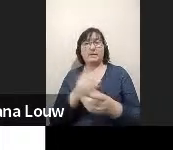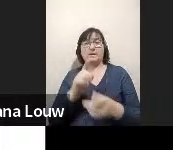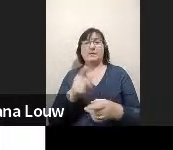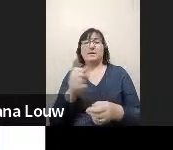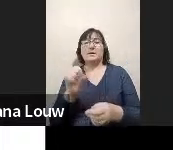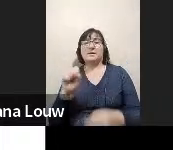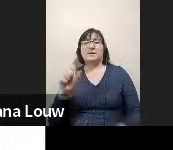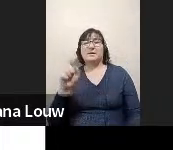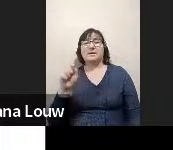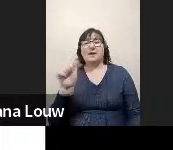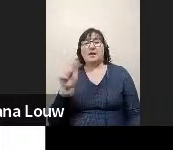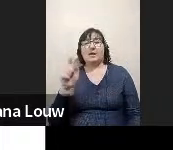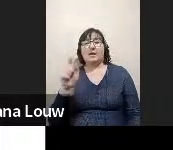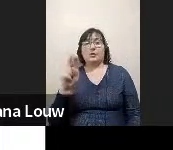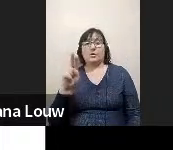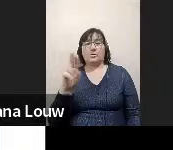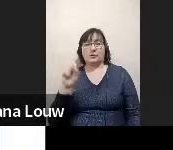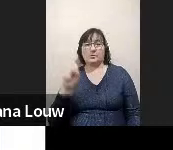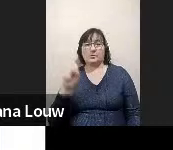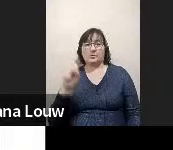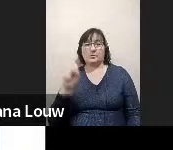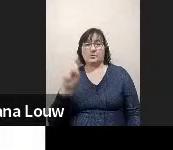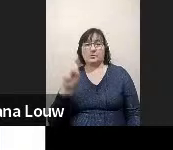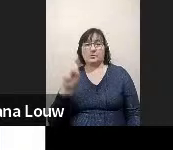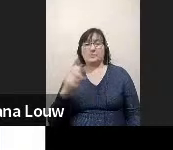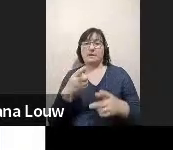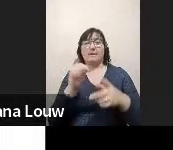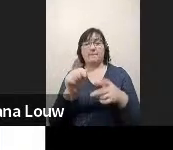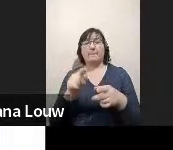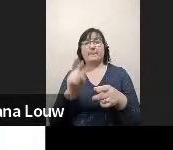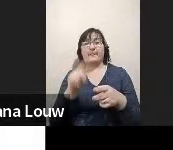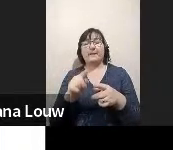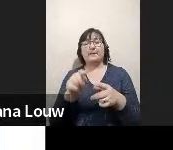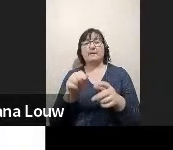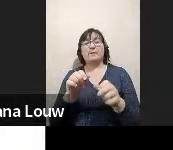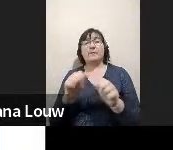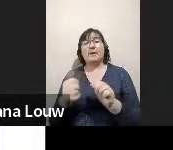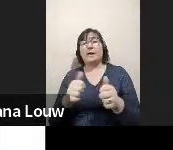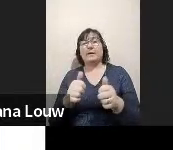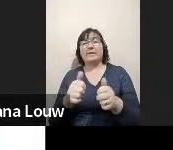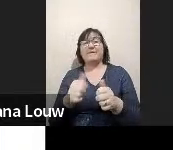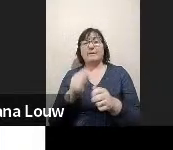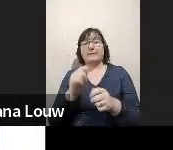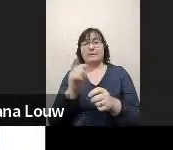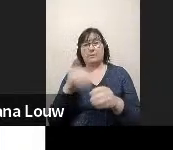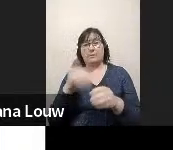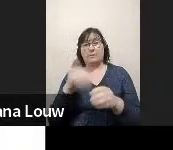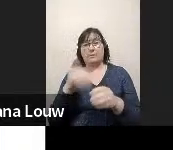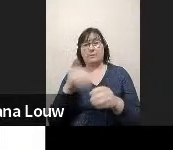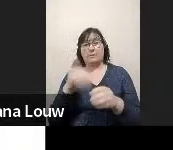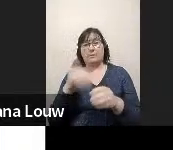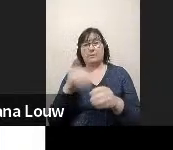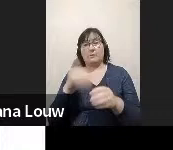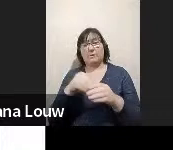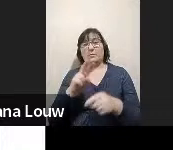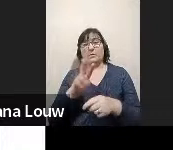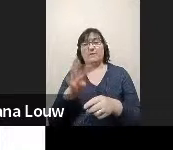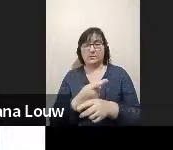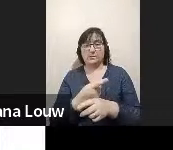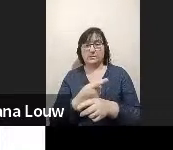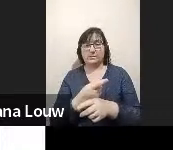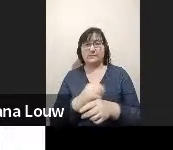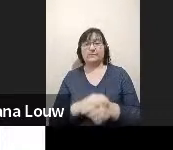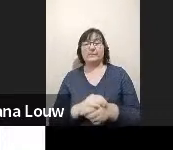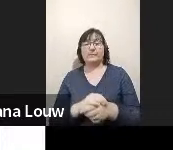you a status to say it'll be activated in 24 hours. As long as this process is followed, then